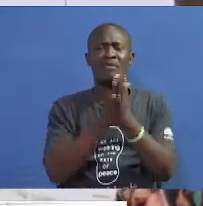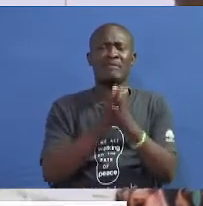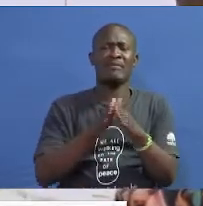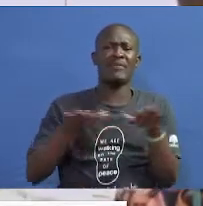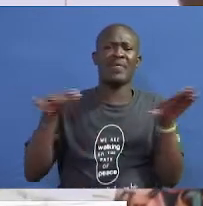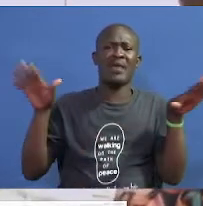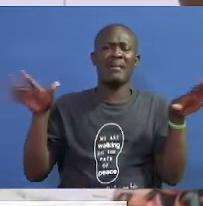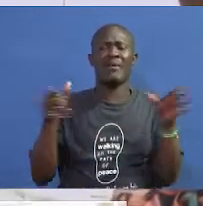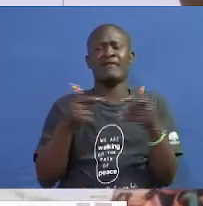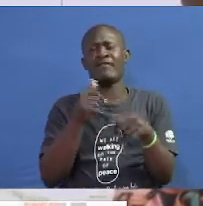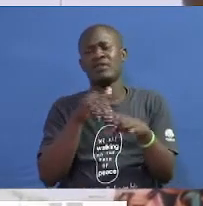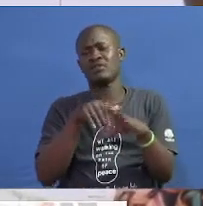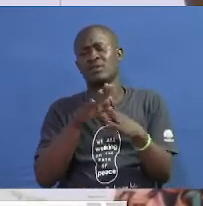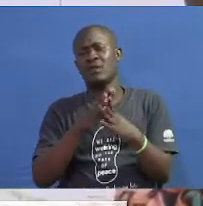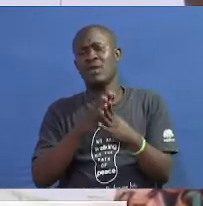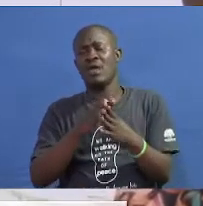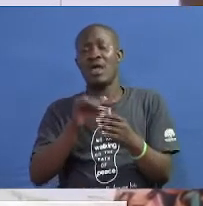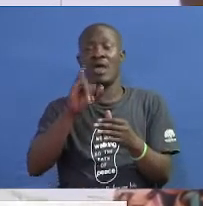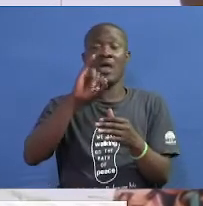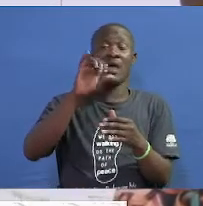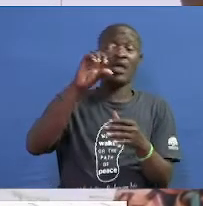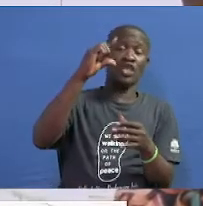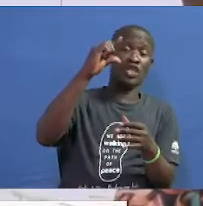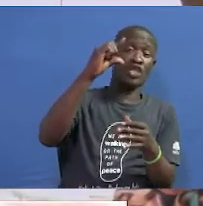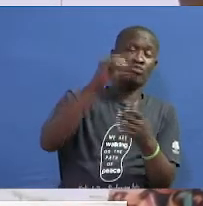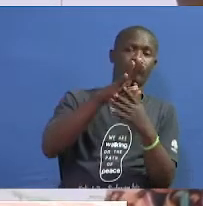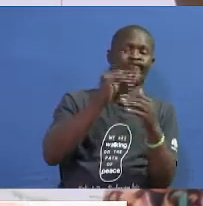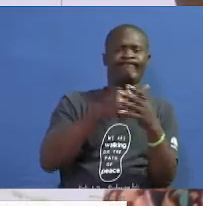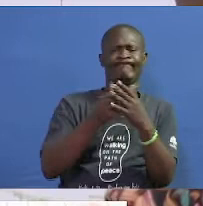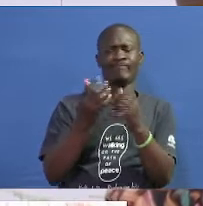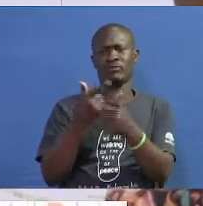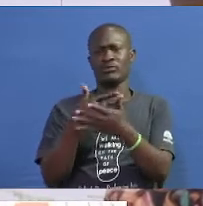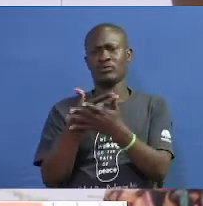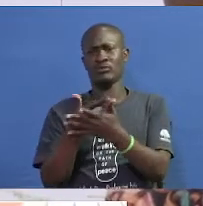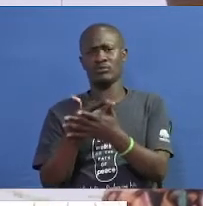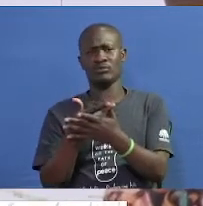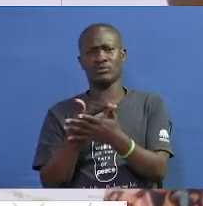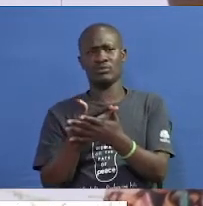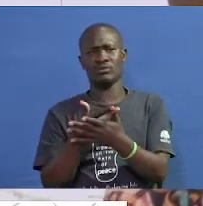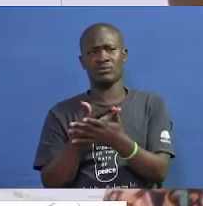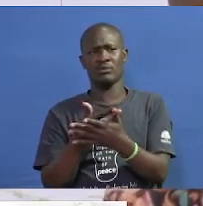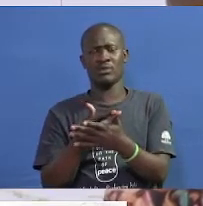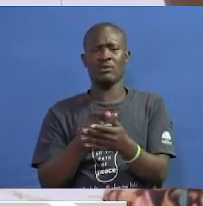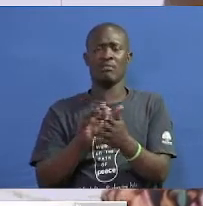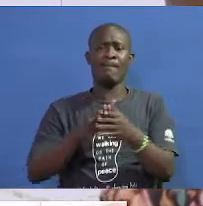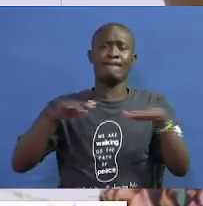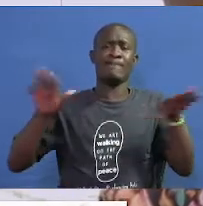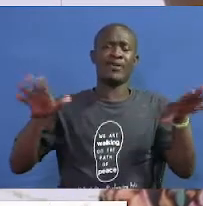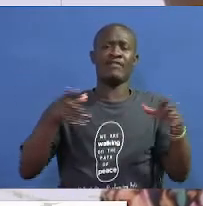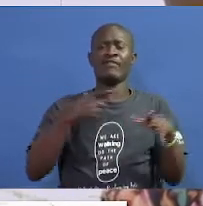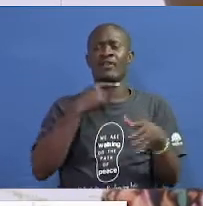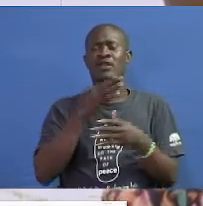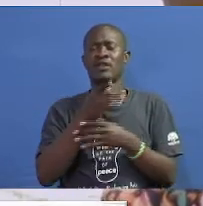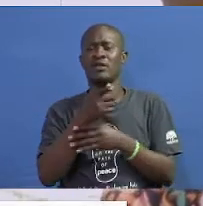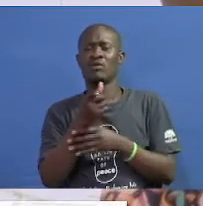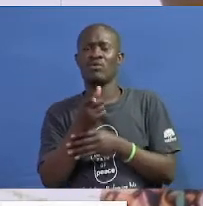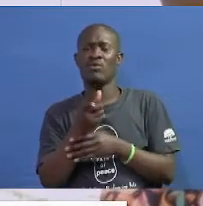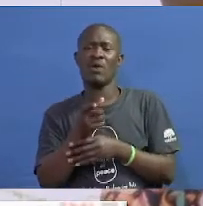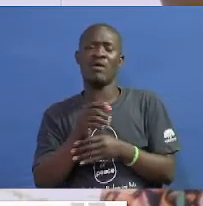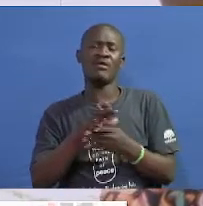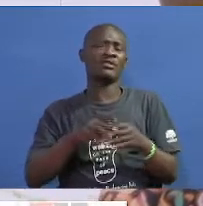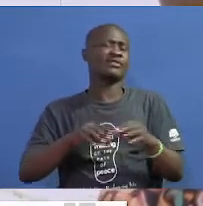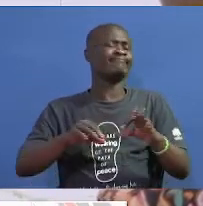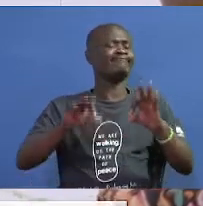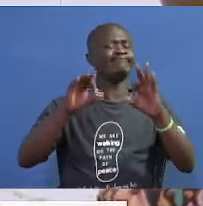Butterfly IQ ultrasound for, the maternal health care. Absolutely. Yeah, Butterfly IQ is